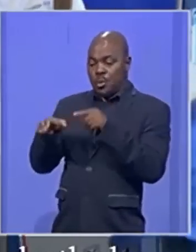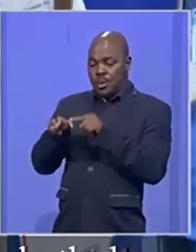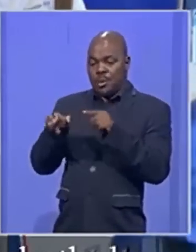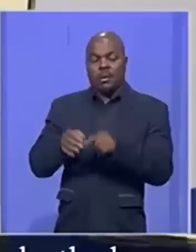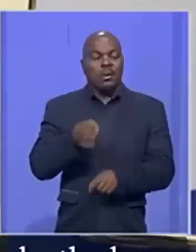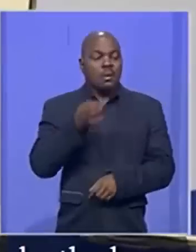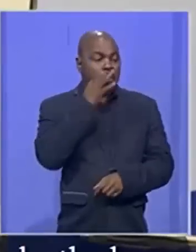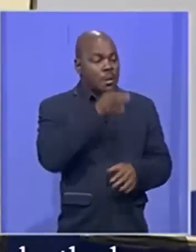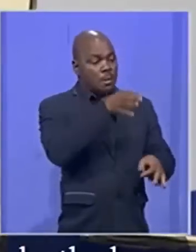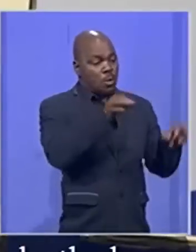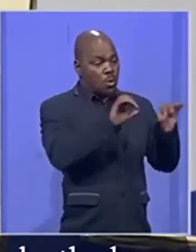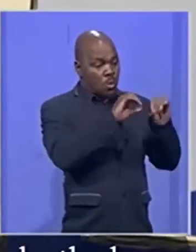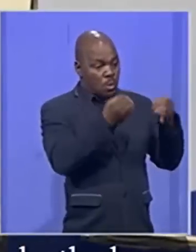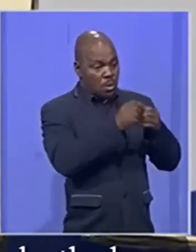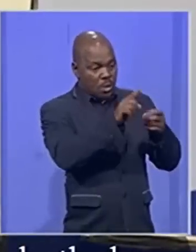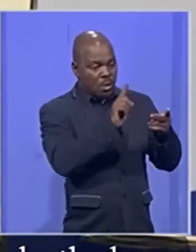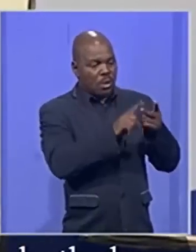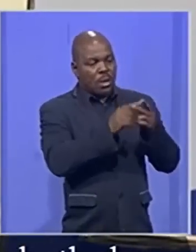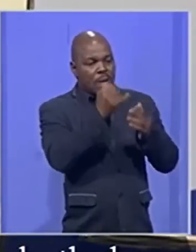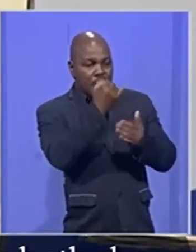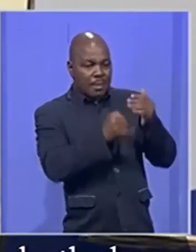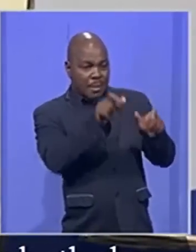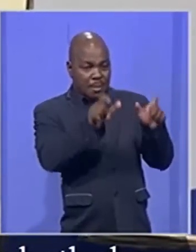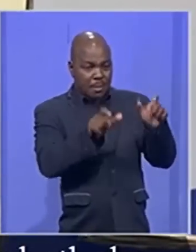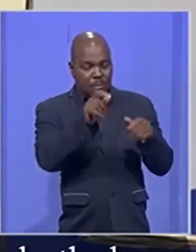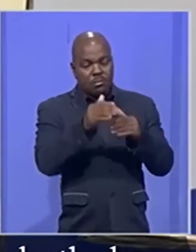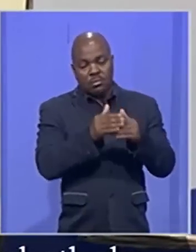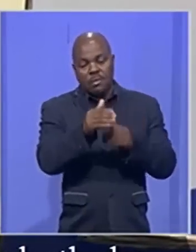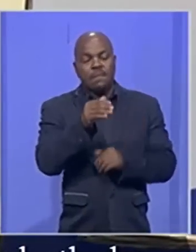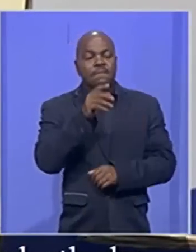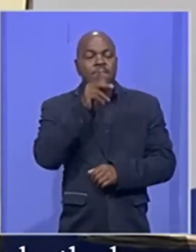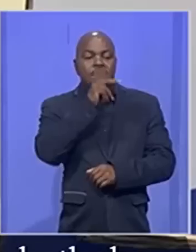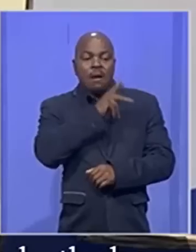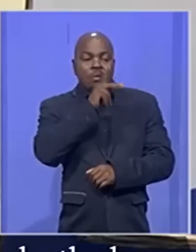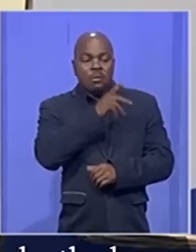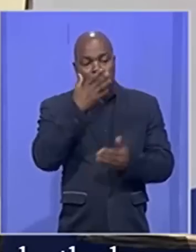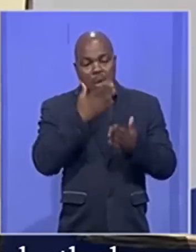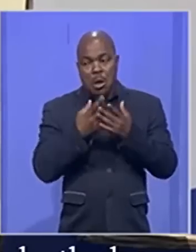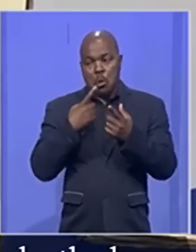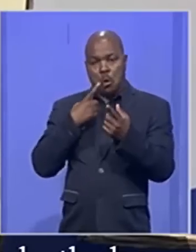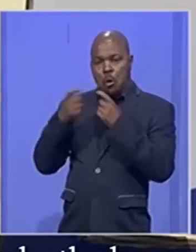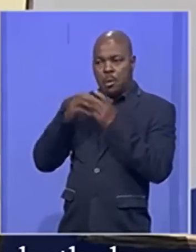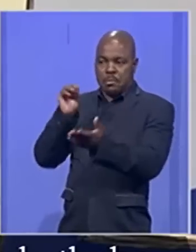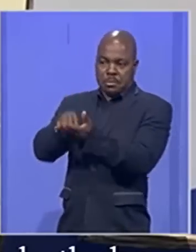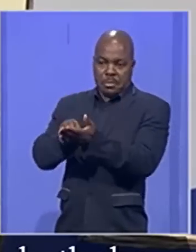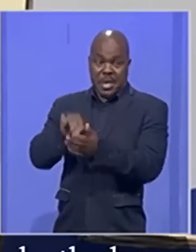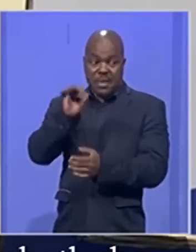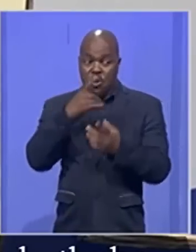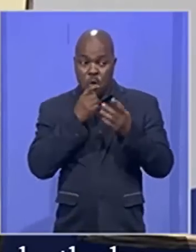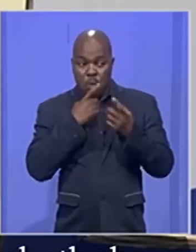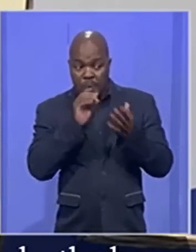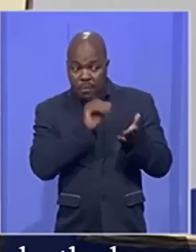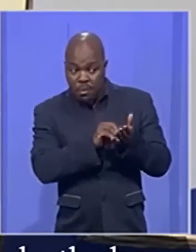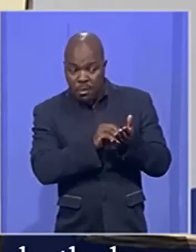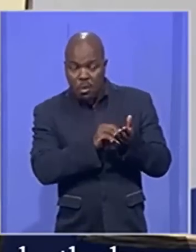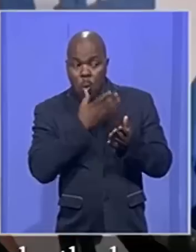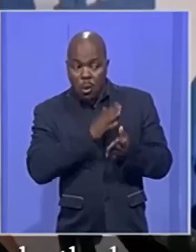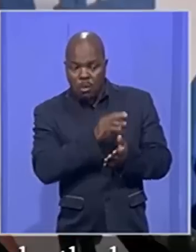dipolotiki le ba ikitelang dikgetho ba ikemetse ho fihla ka Labohlano ho kenya ditletlebo tsa bona haeba ba ena le tsona. Parties